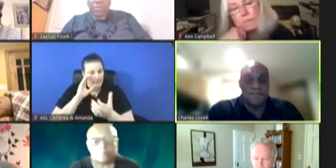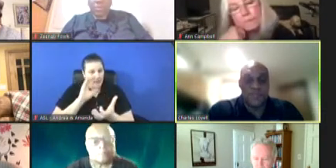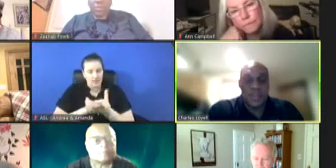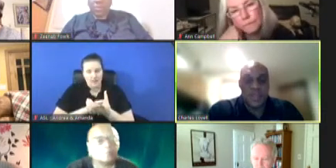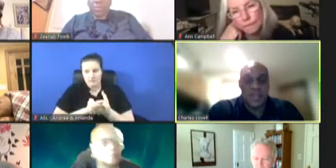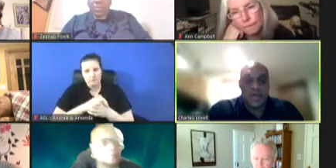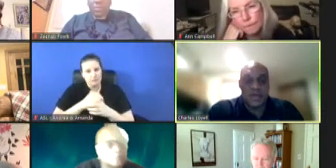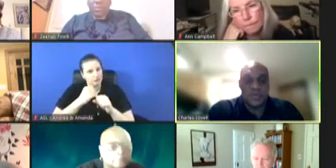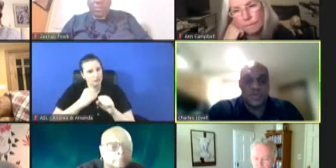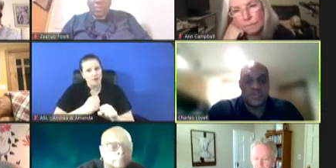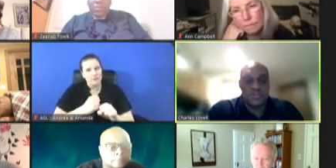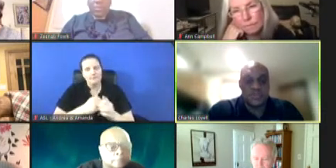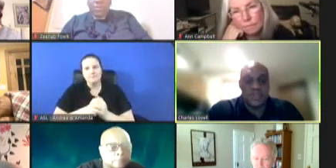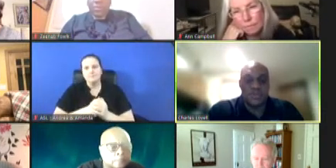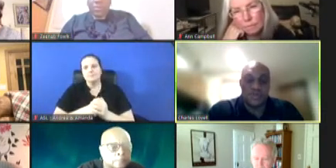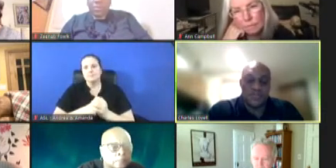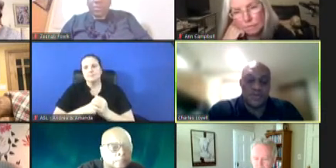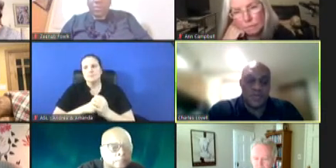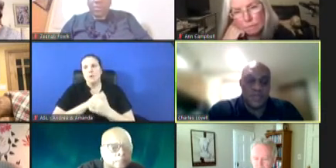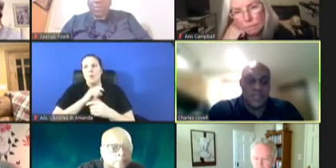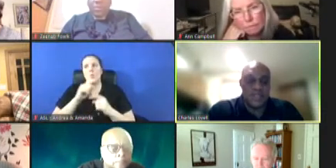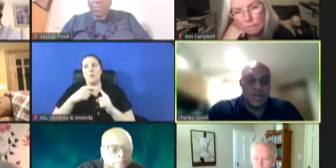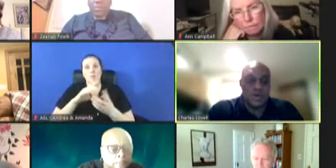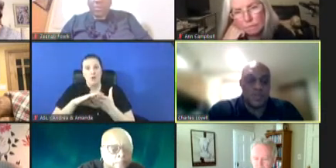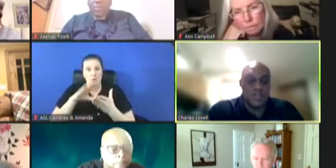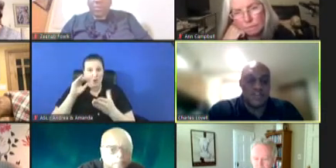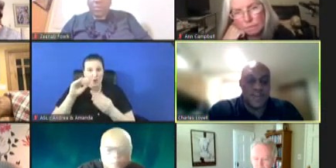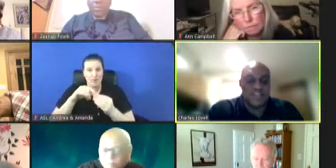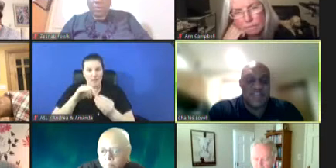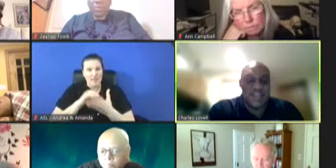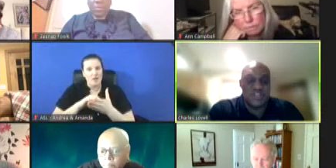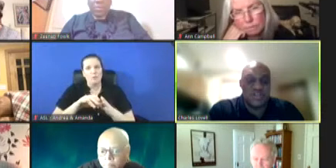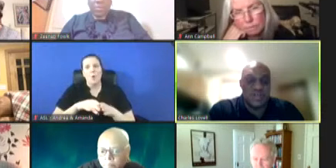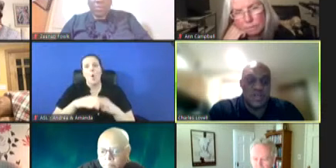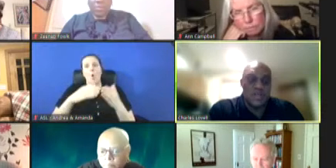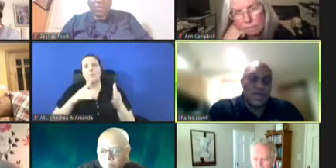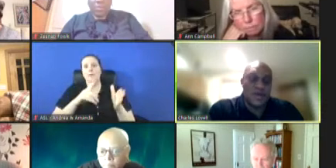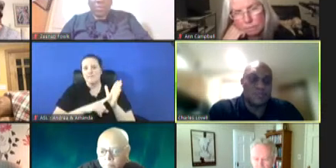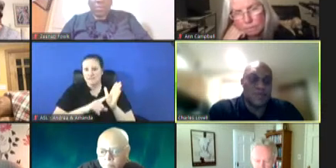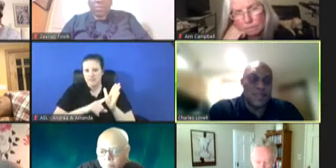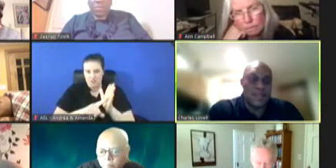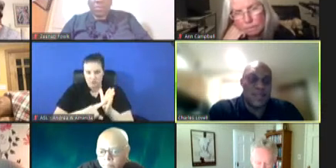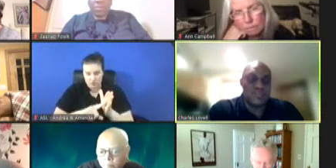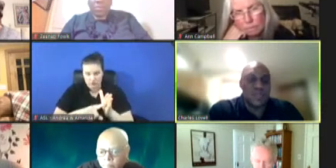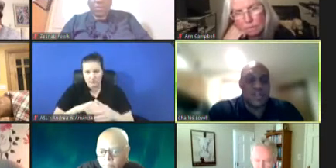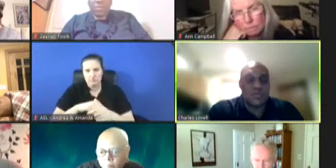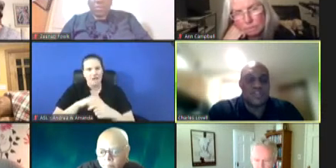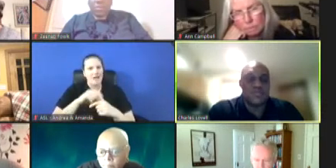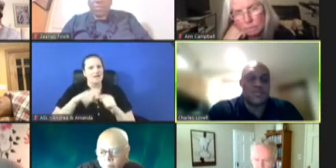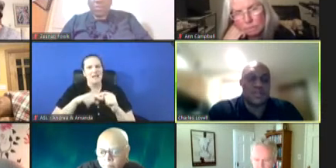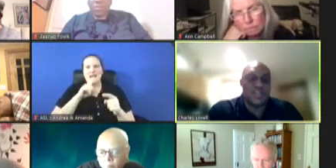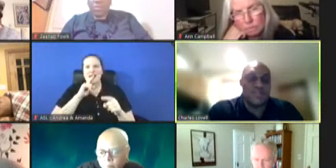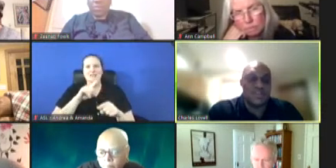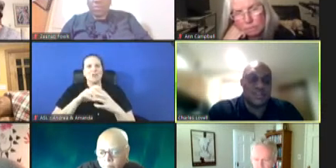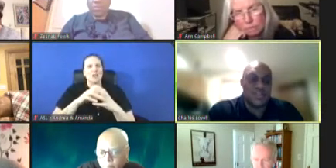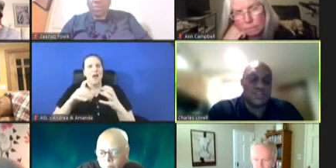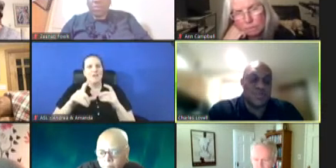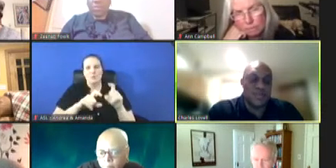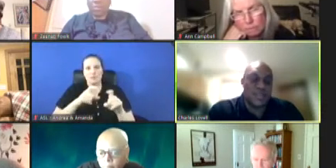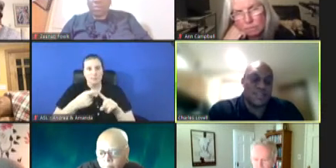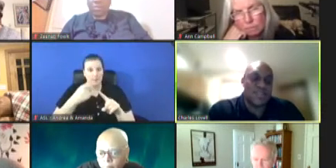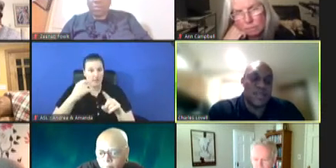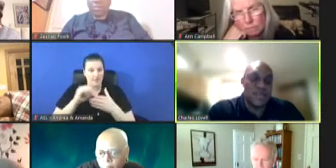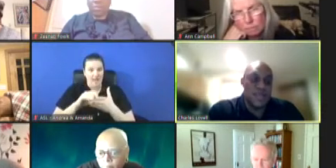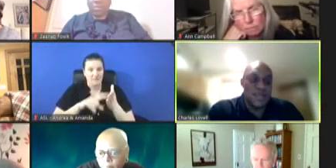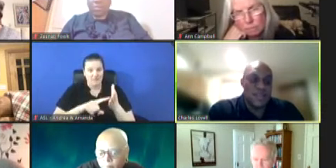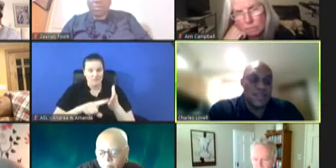wholeheartedly. And as soon as we learned of it, we did open an investigation. I can't answer a lot of questions because of that investigation, but I